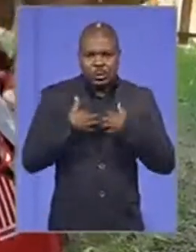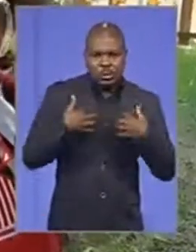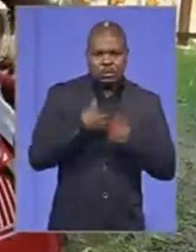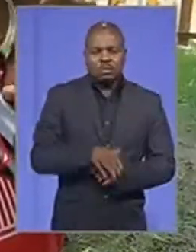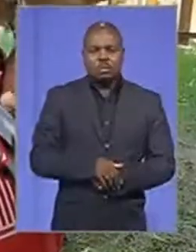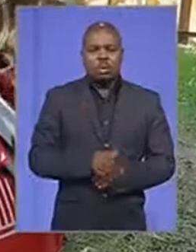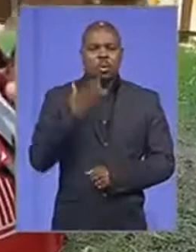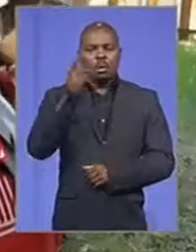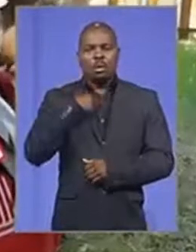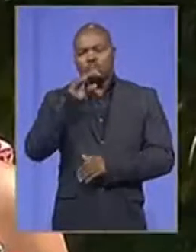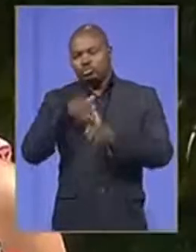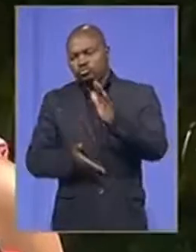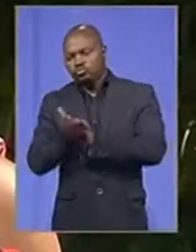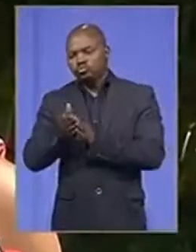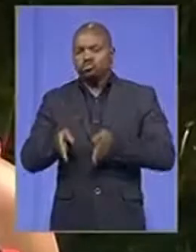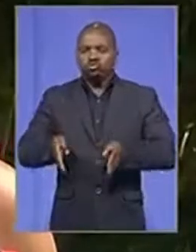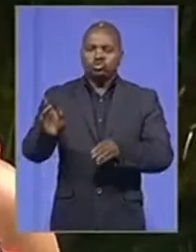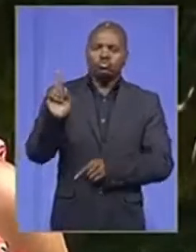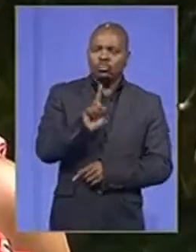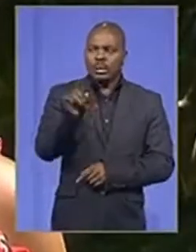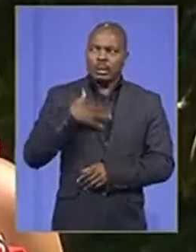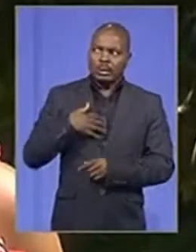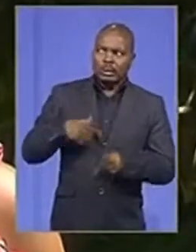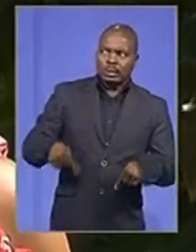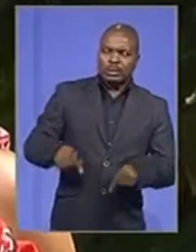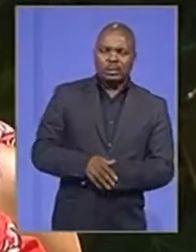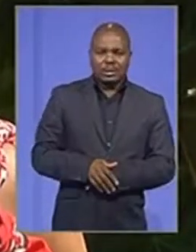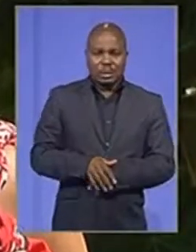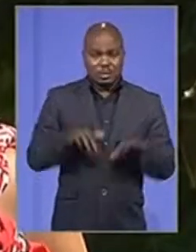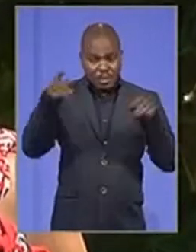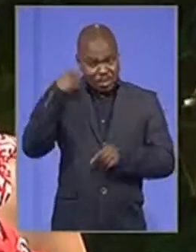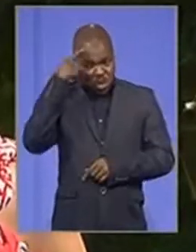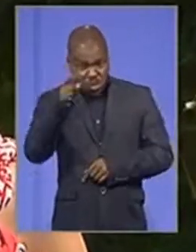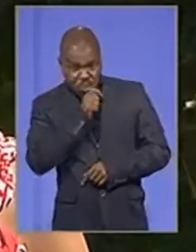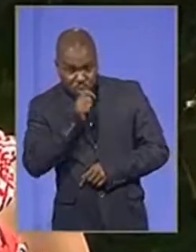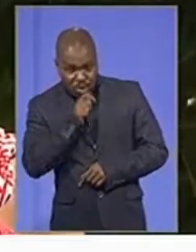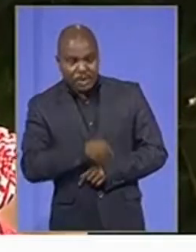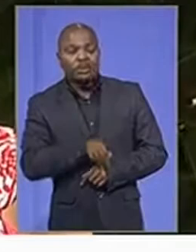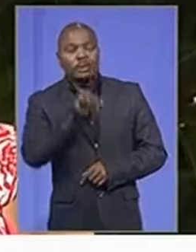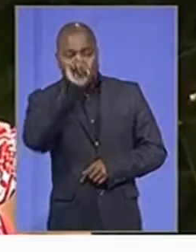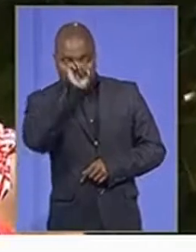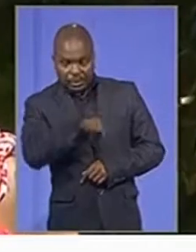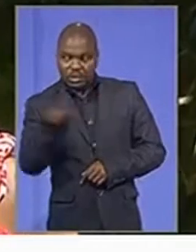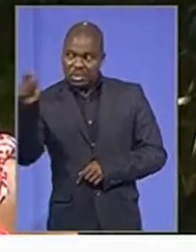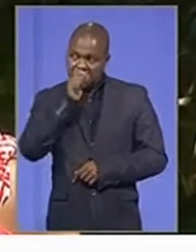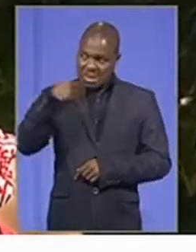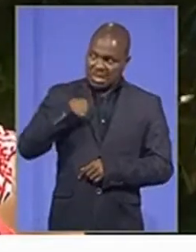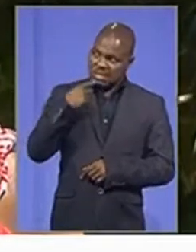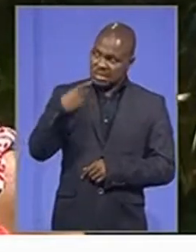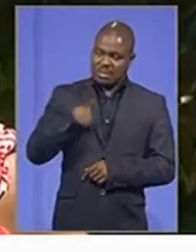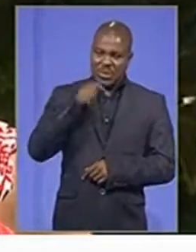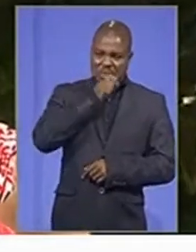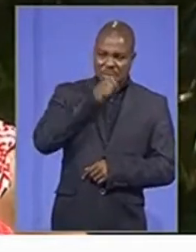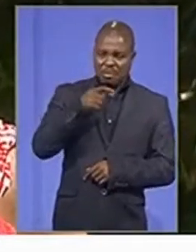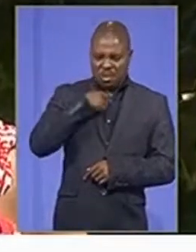go out into the streets. Do people normally call you a witch as well? Yes, they do, but I don't mind them because this is